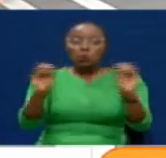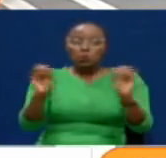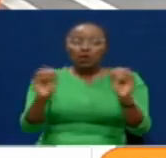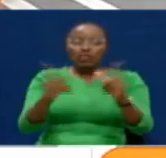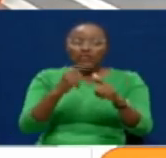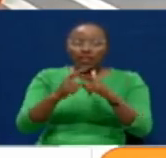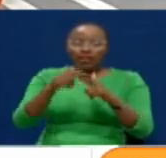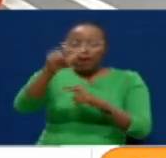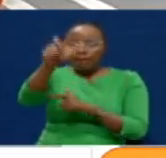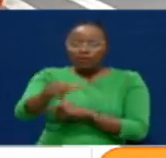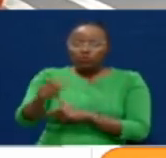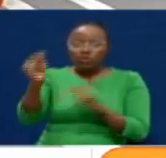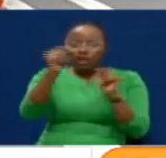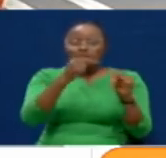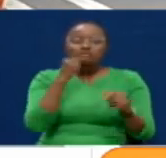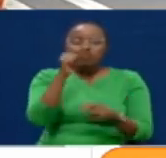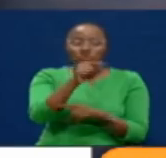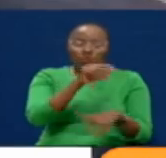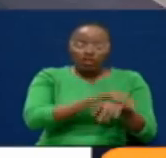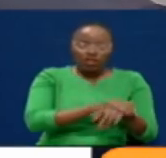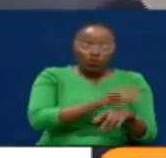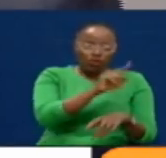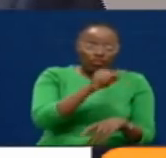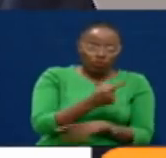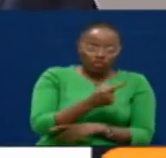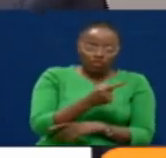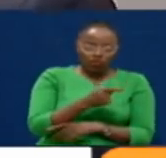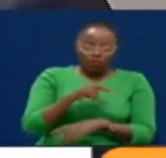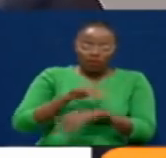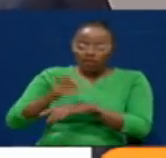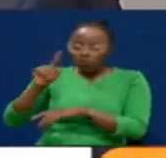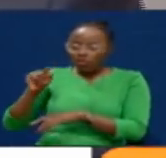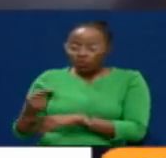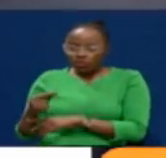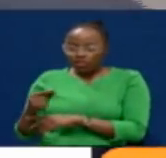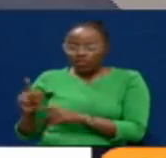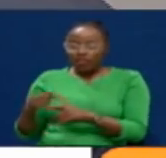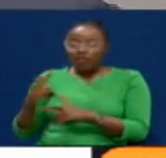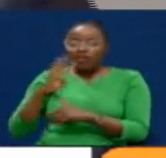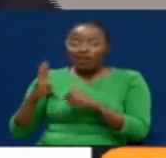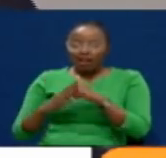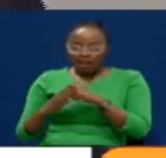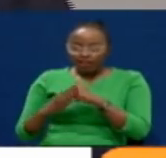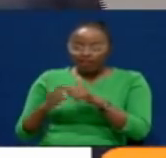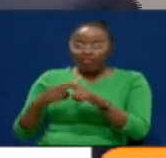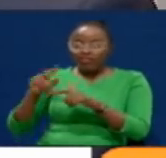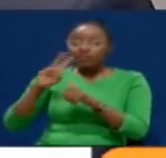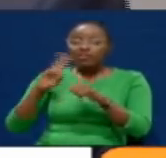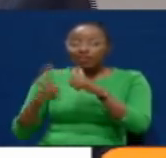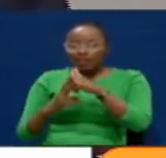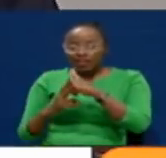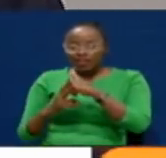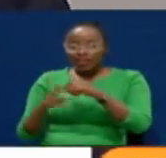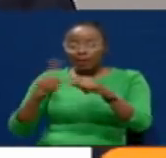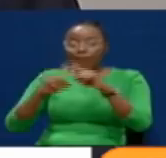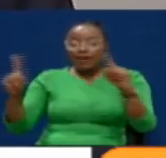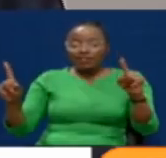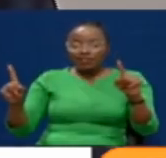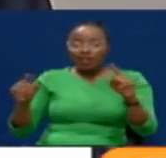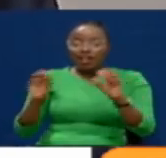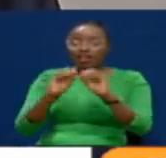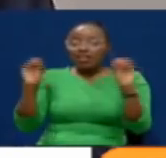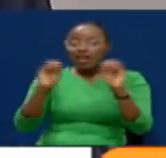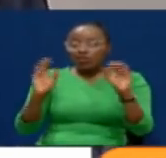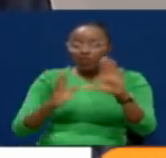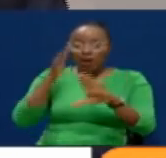Then somebody comes and he says, you get 1,000. I get 1,000, no, 900, he gets 700. Yeah. But then